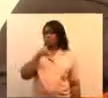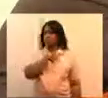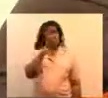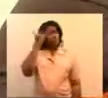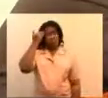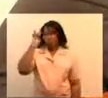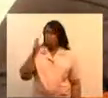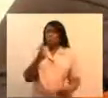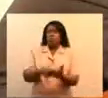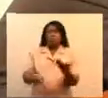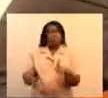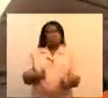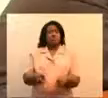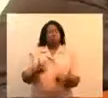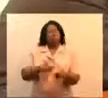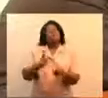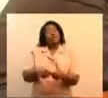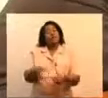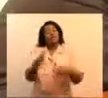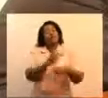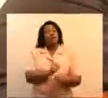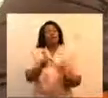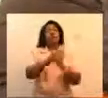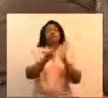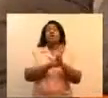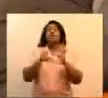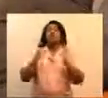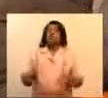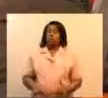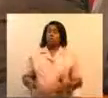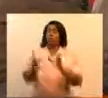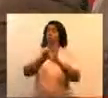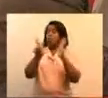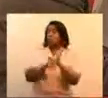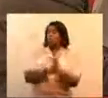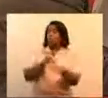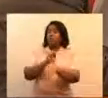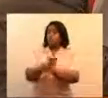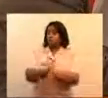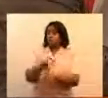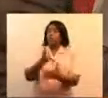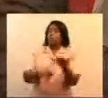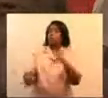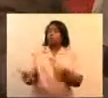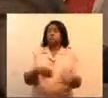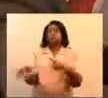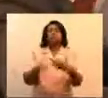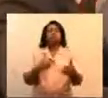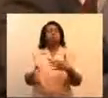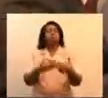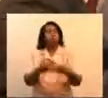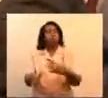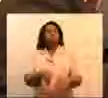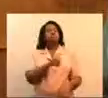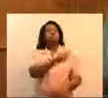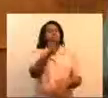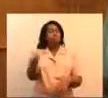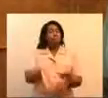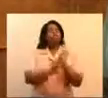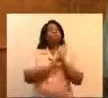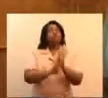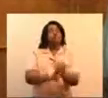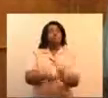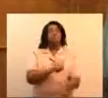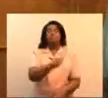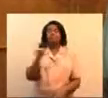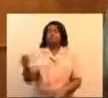is always advisable to speak to an attorney. They can advise you how you should proceed with your matter, even